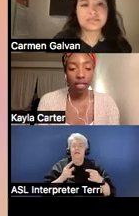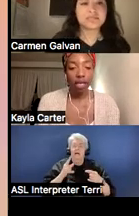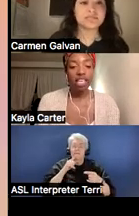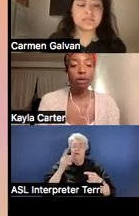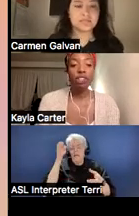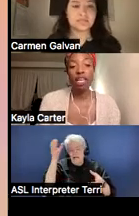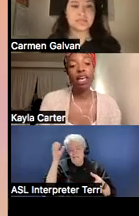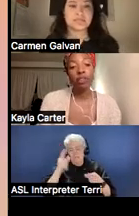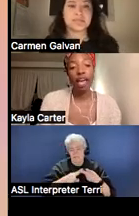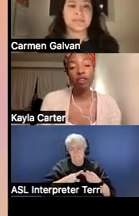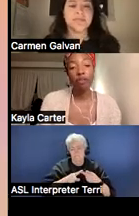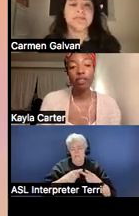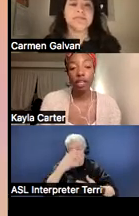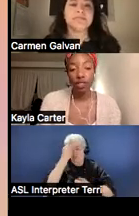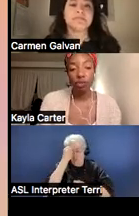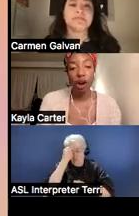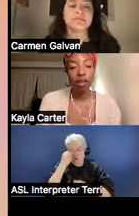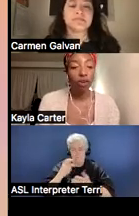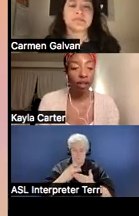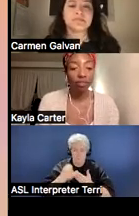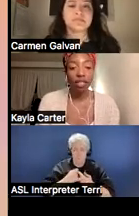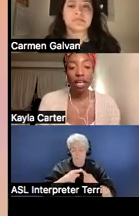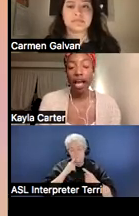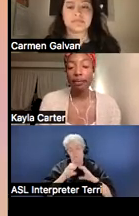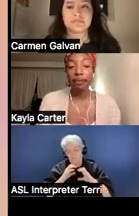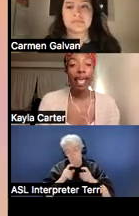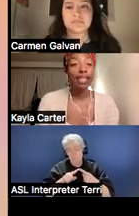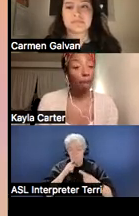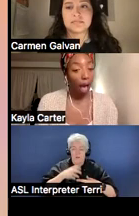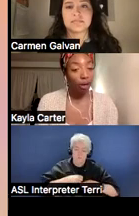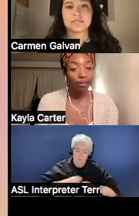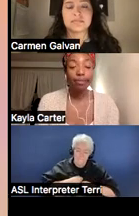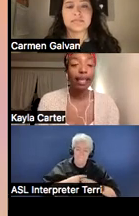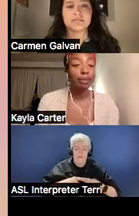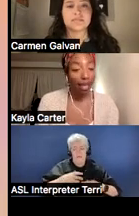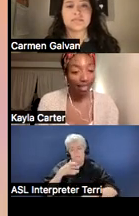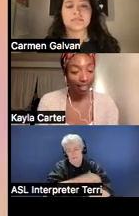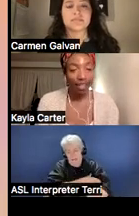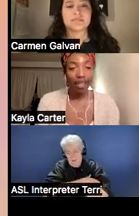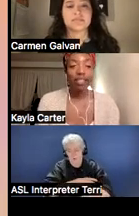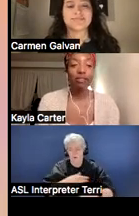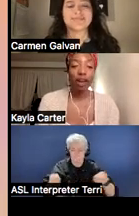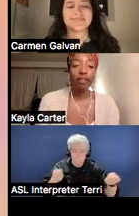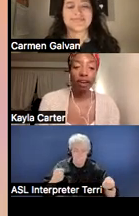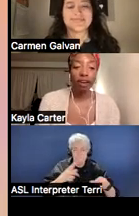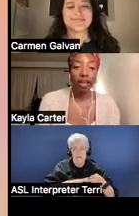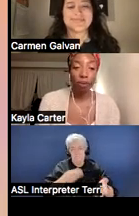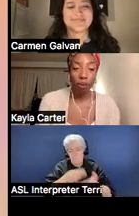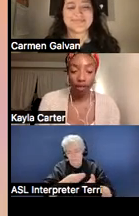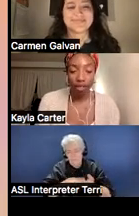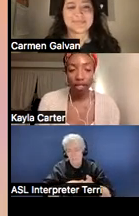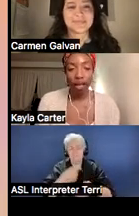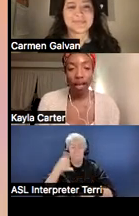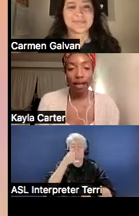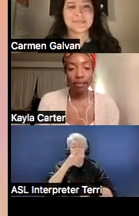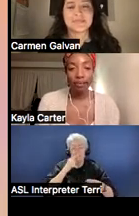project, especially as we have conversations regarding grief and power and money, is very, very